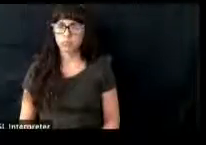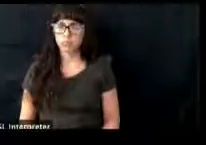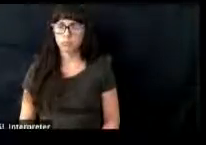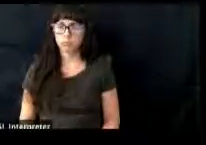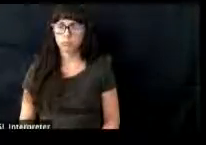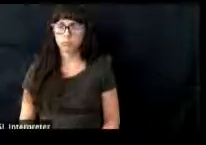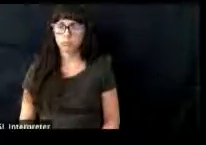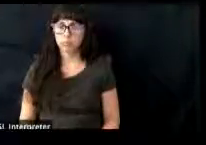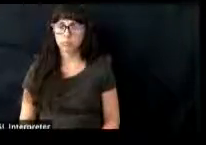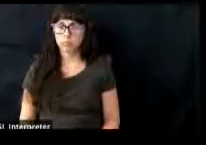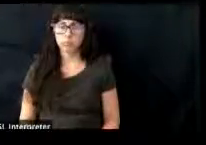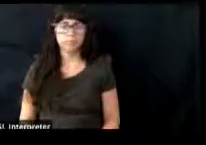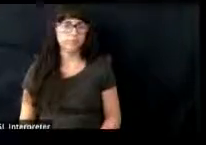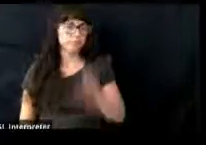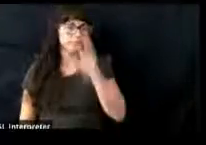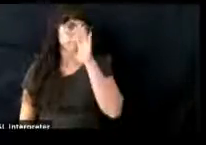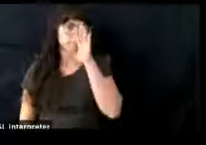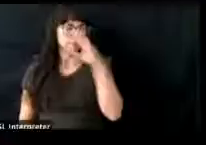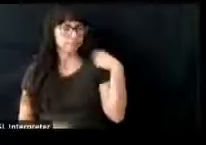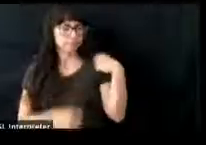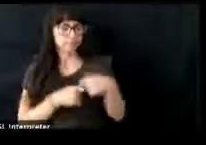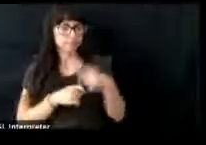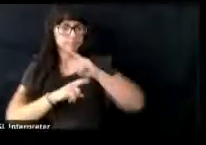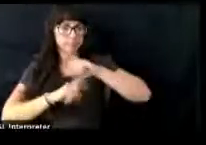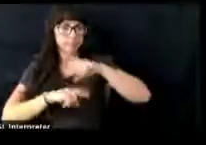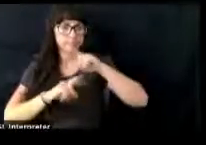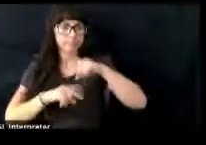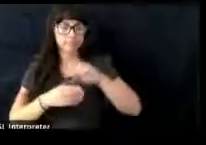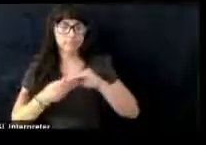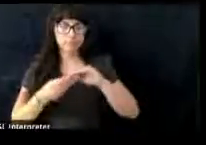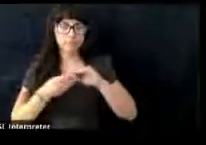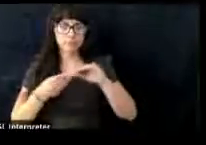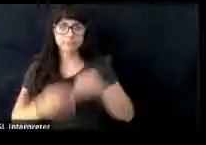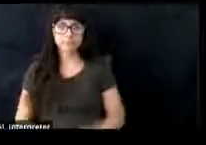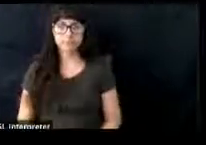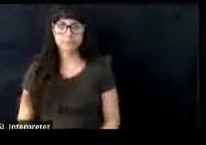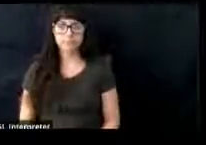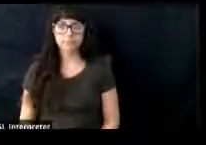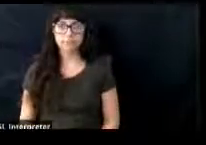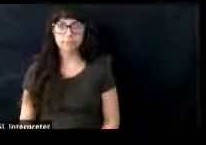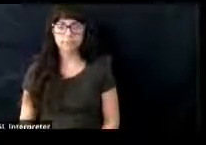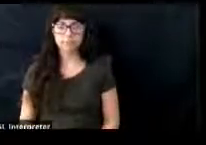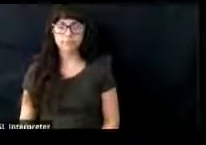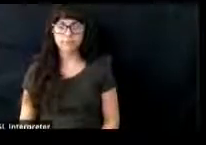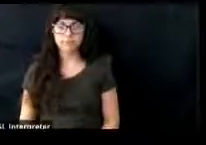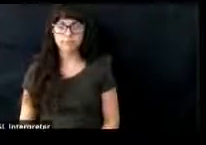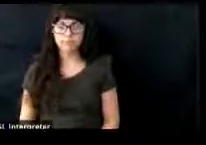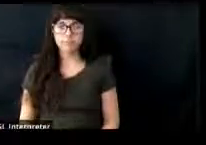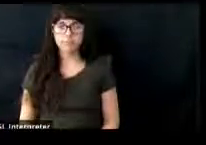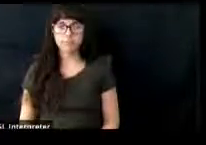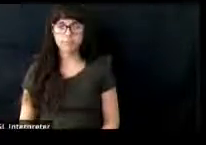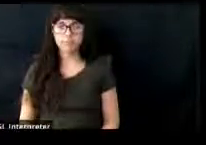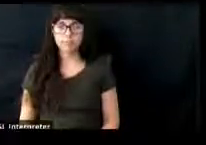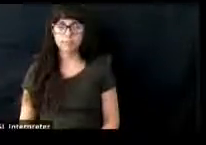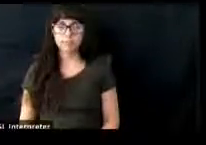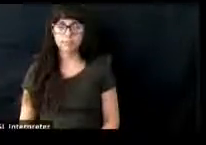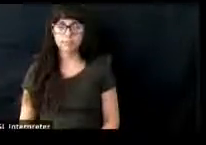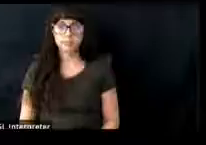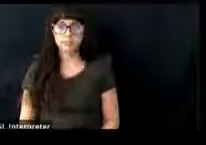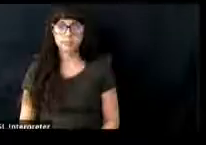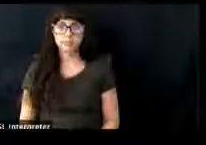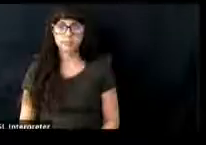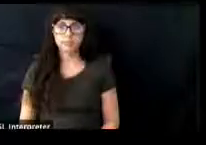Pues que está todo muy dividido, ¿verdad? Y que queremos, pues, que esté más unido todo para tener